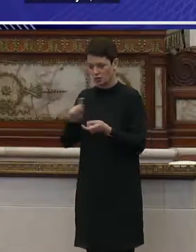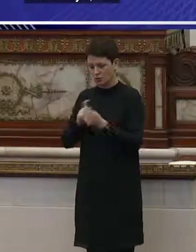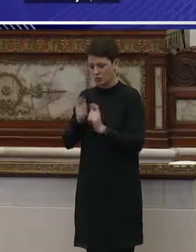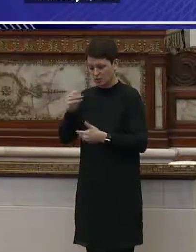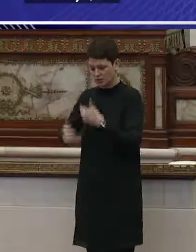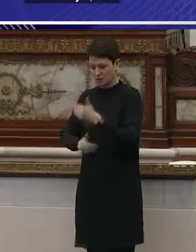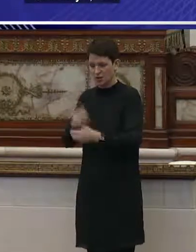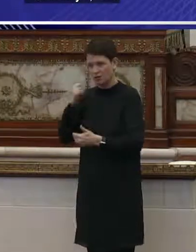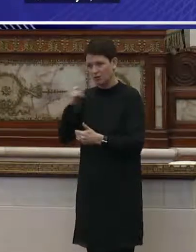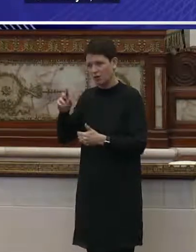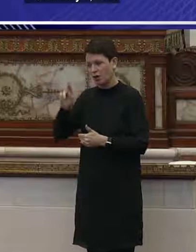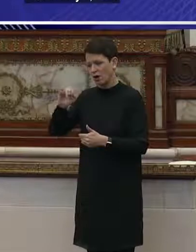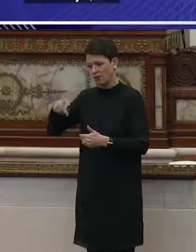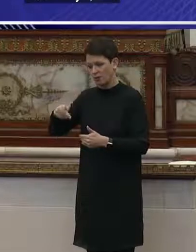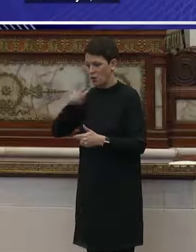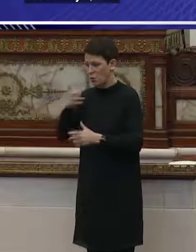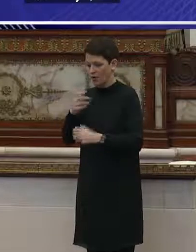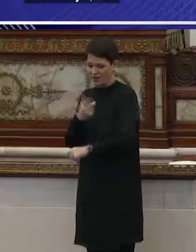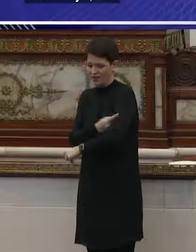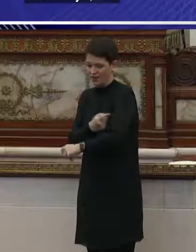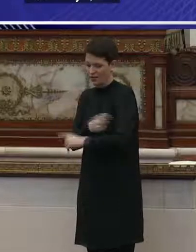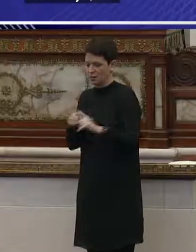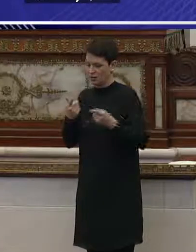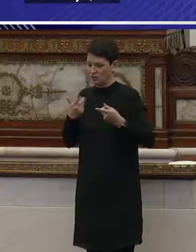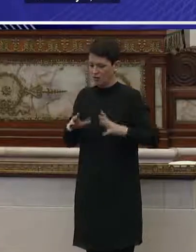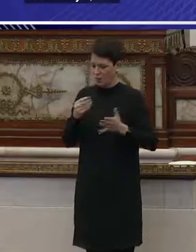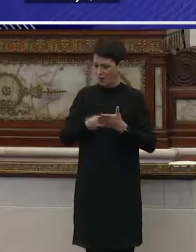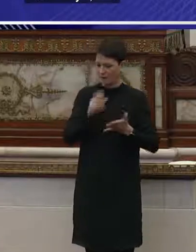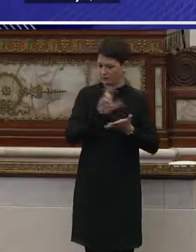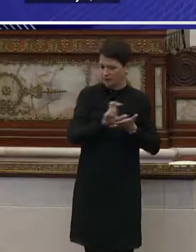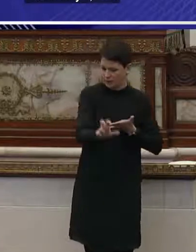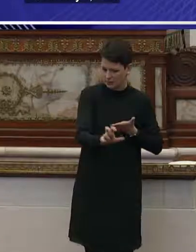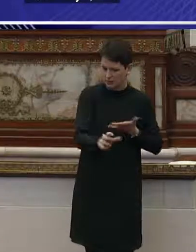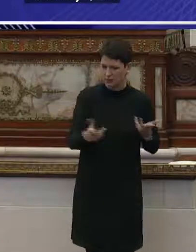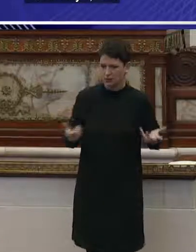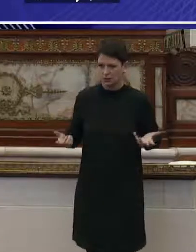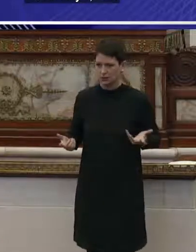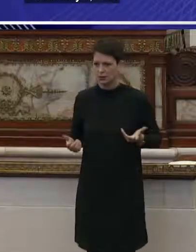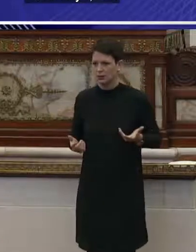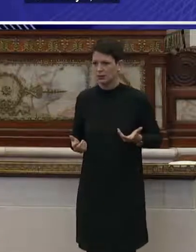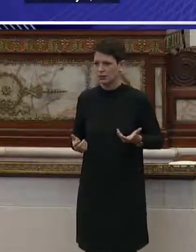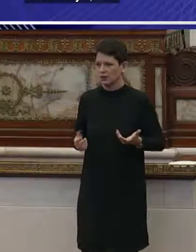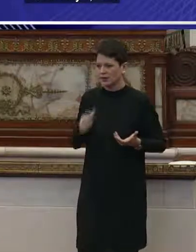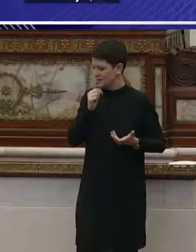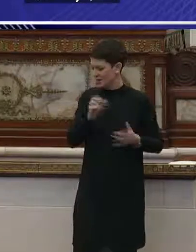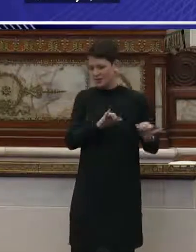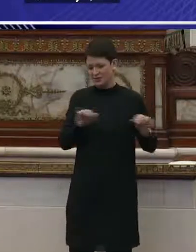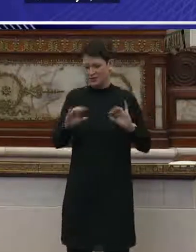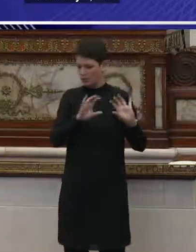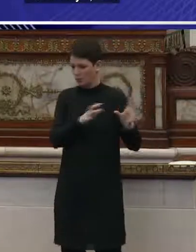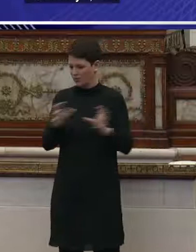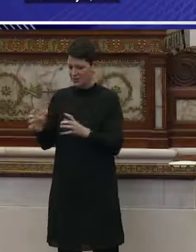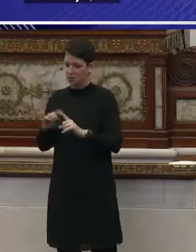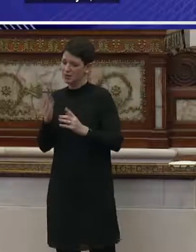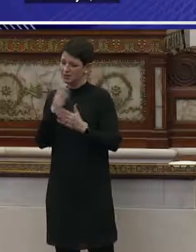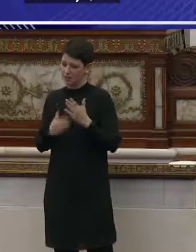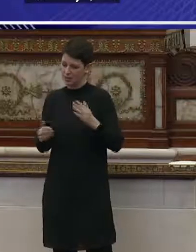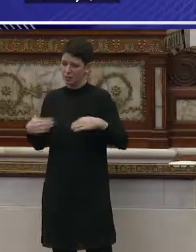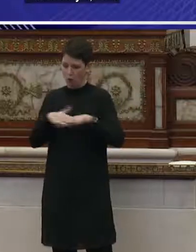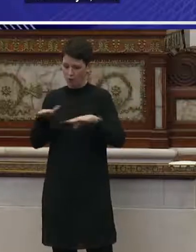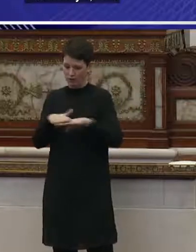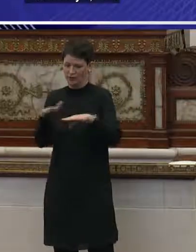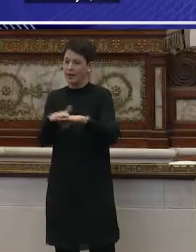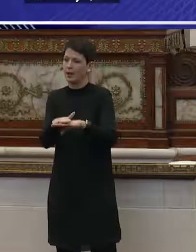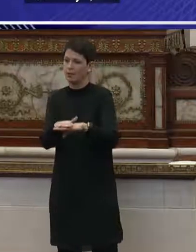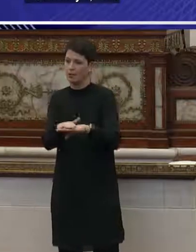process for review of people who want vaccine but don't want funding? Again, there's not the same organizations, but maybe some overlap between